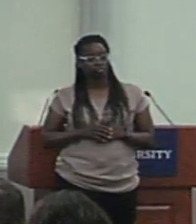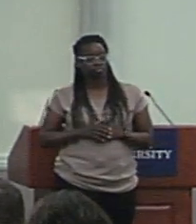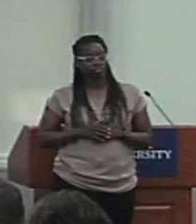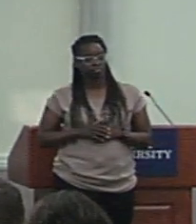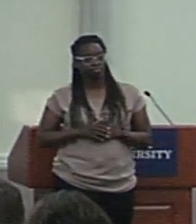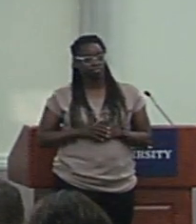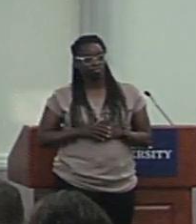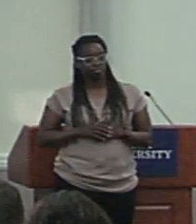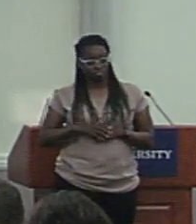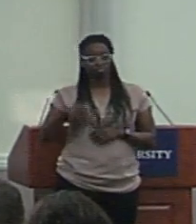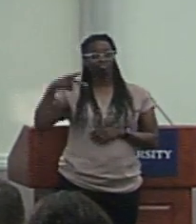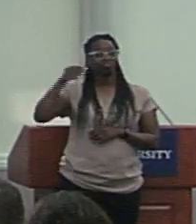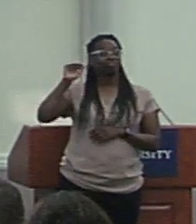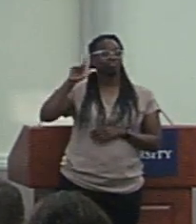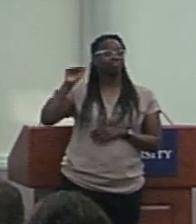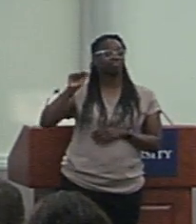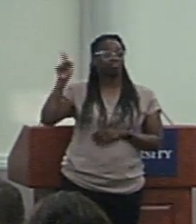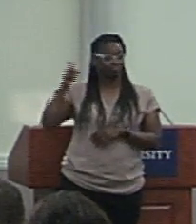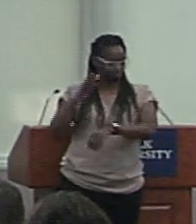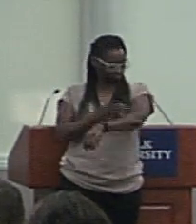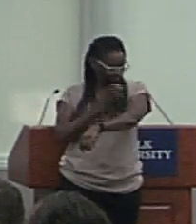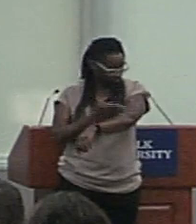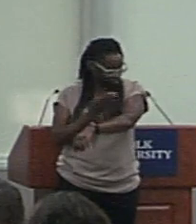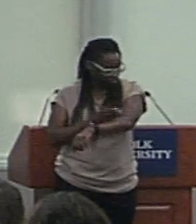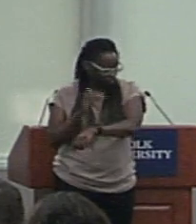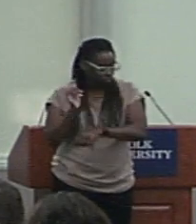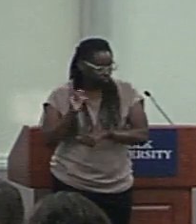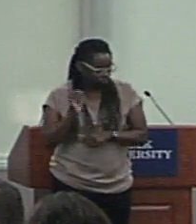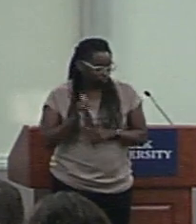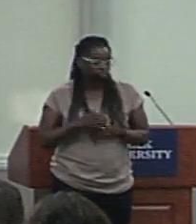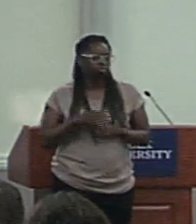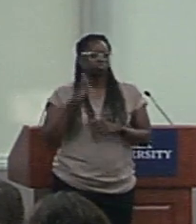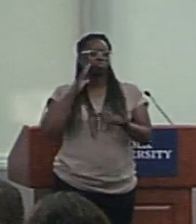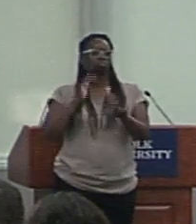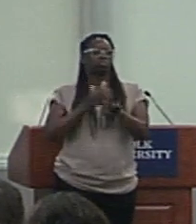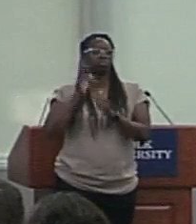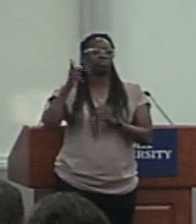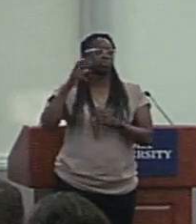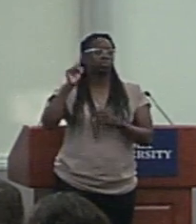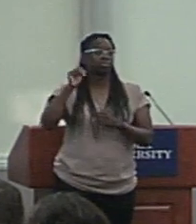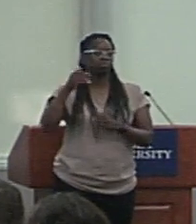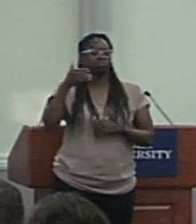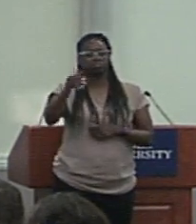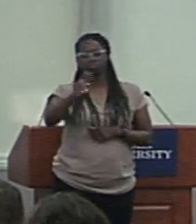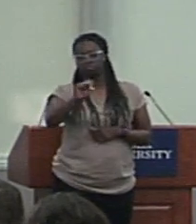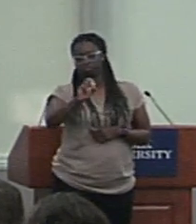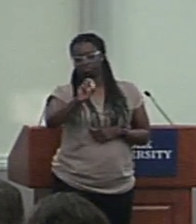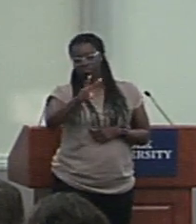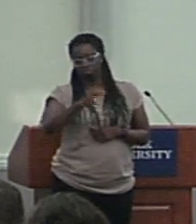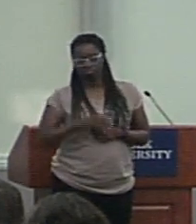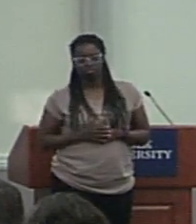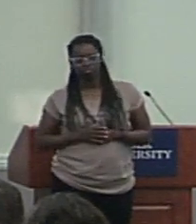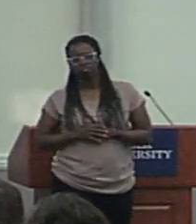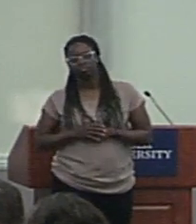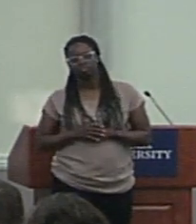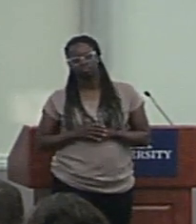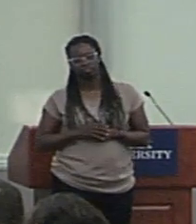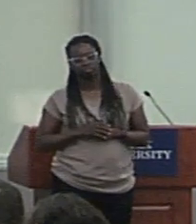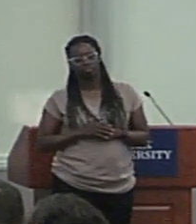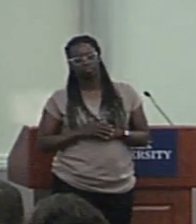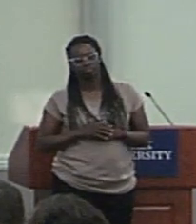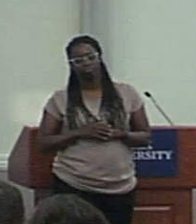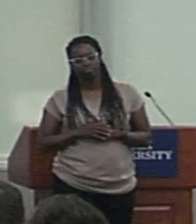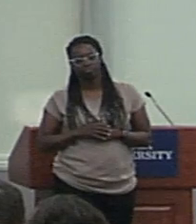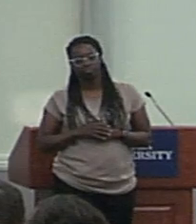have the follow-up meeting scheduled for November, so we'll look forward to that. And I mentioned the new lift going in on the mezzanine, excited